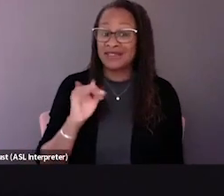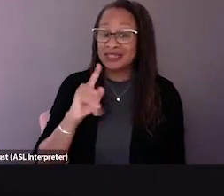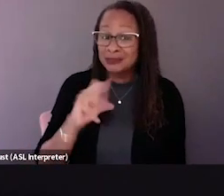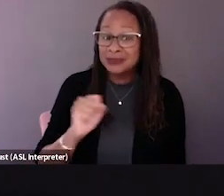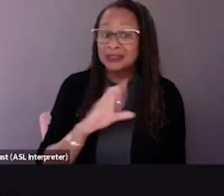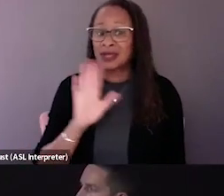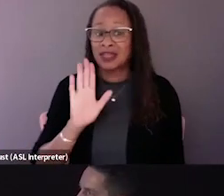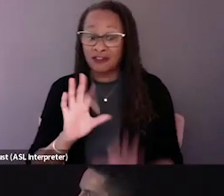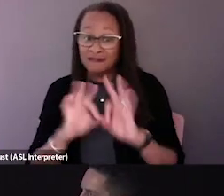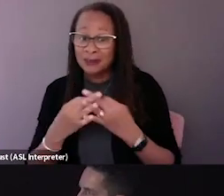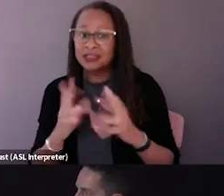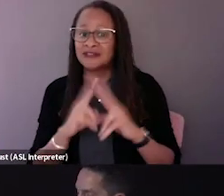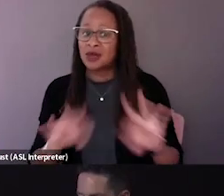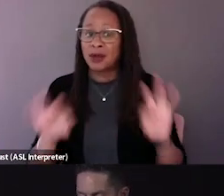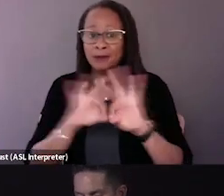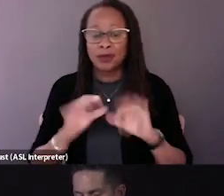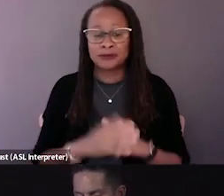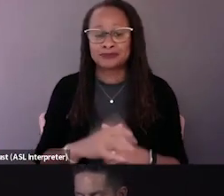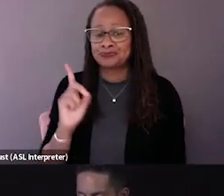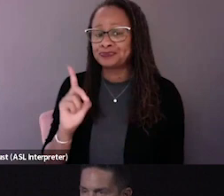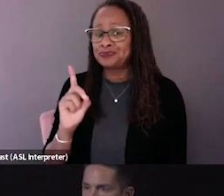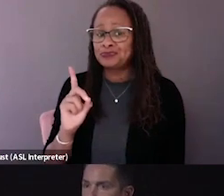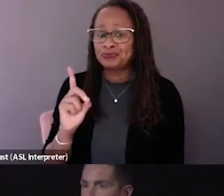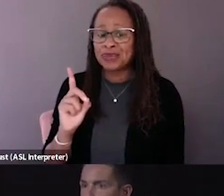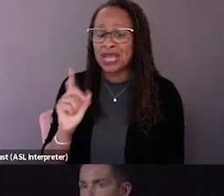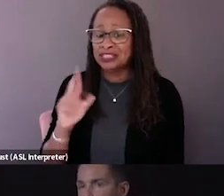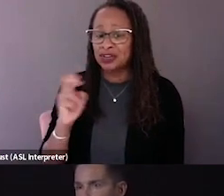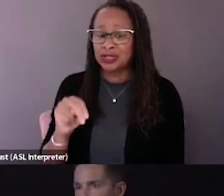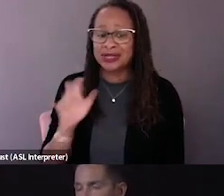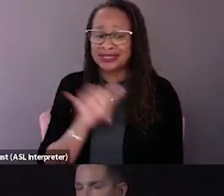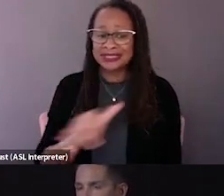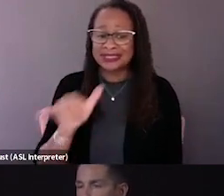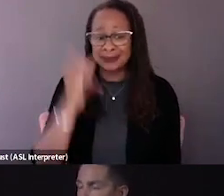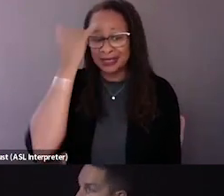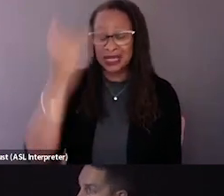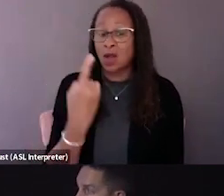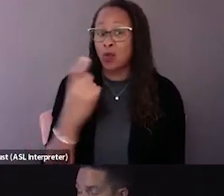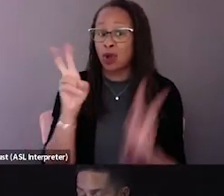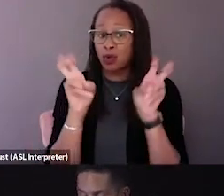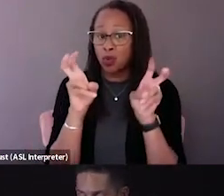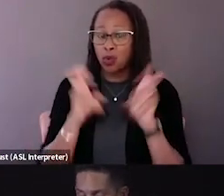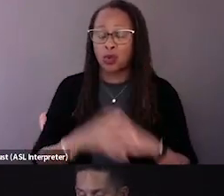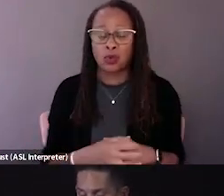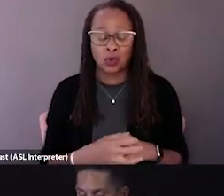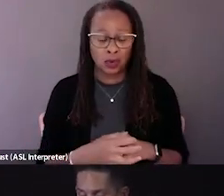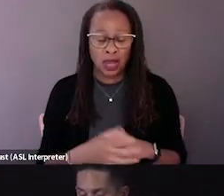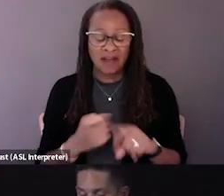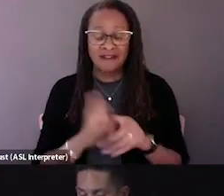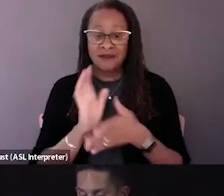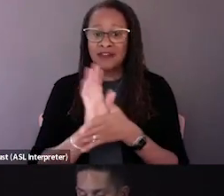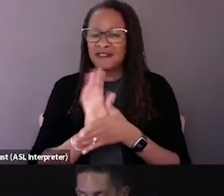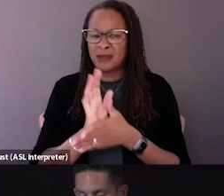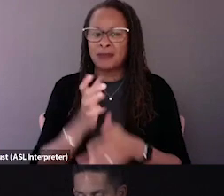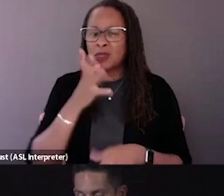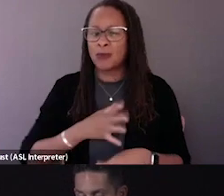really important. And Darren, to you, I mean, on that same note, there was a quote from, one of the women in the film at the end